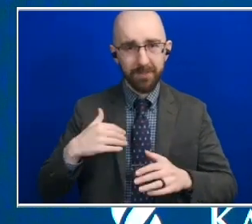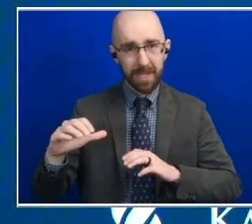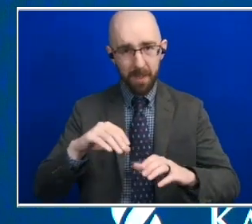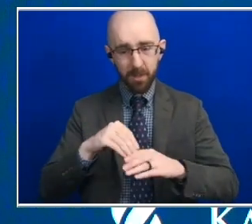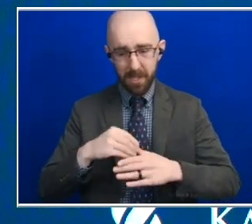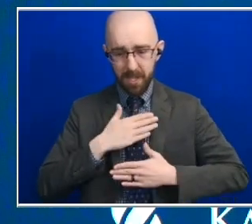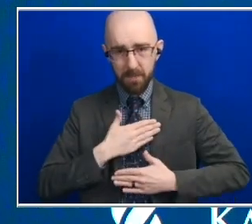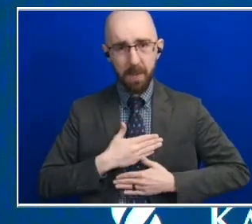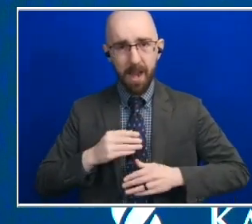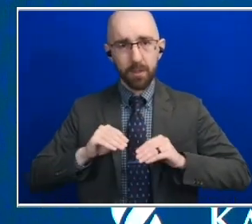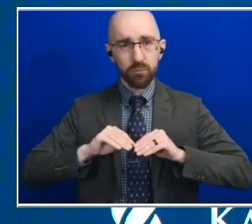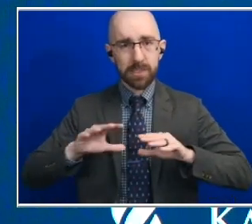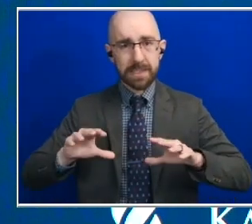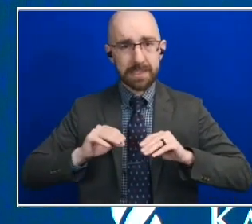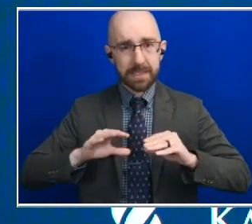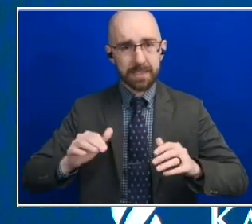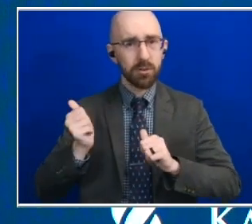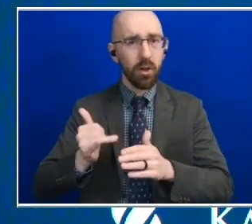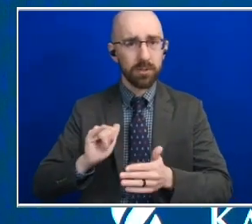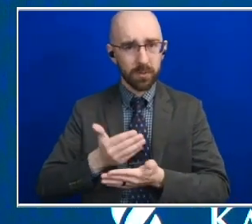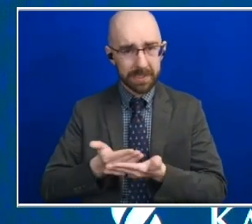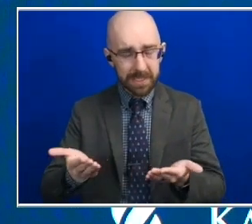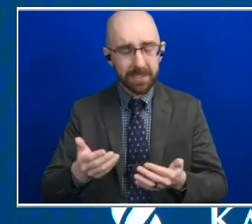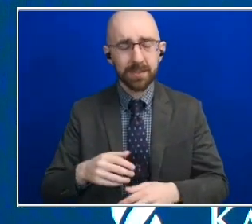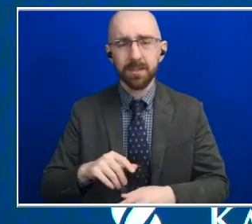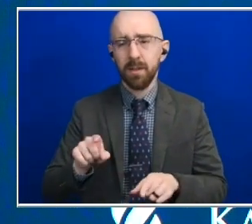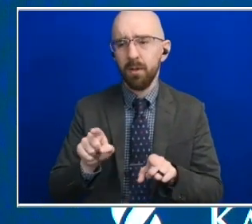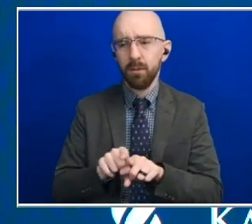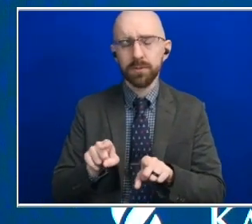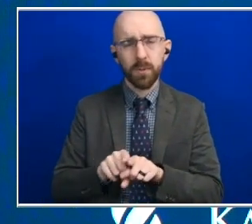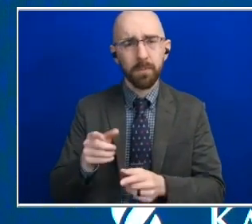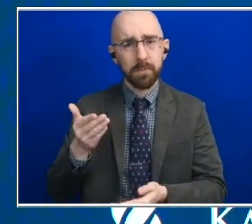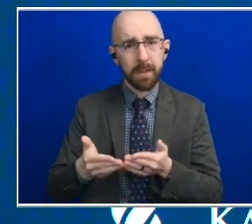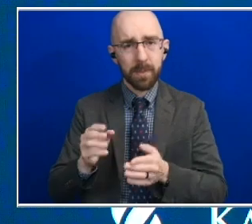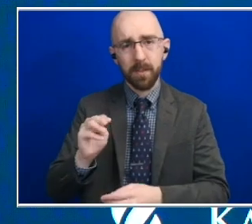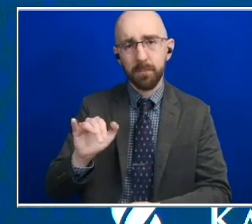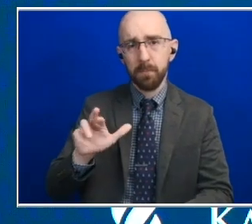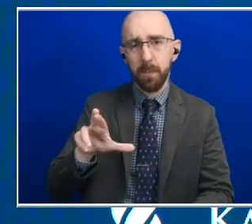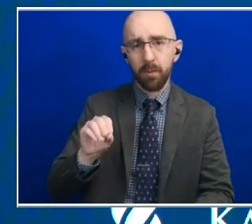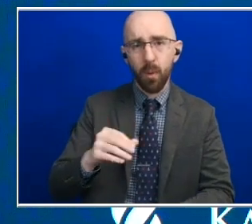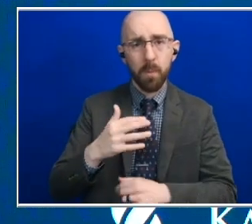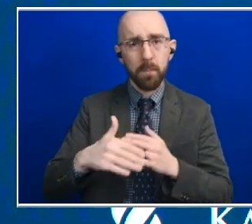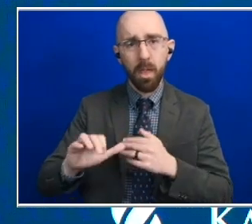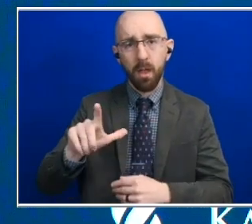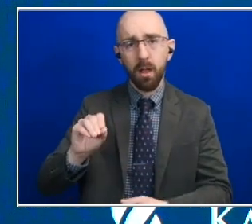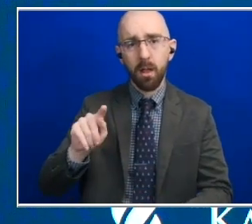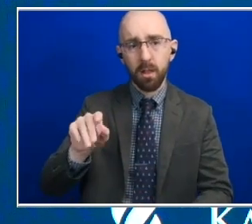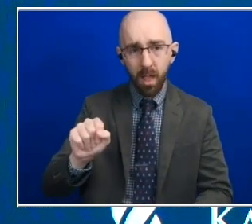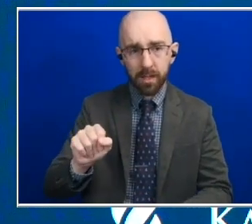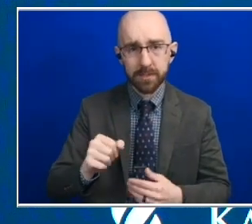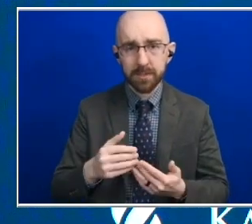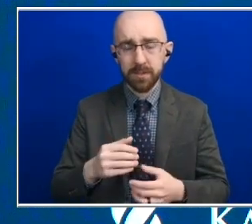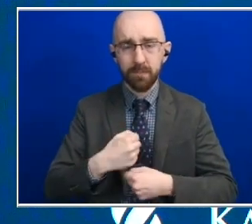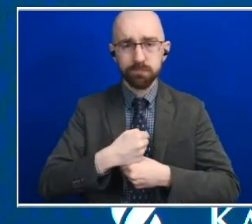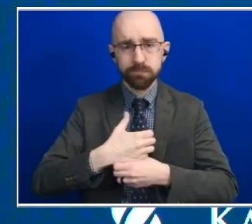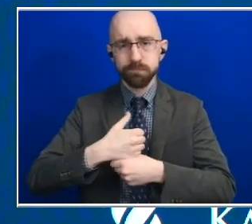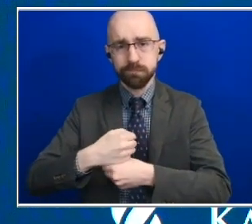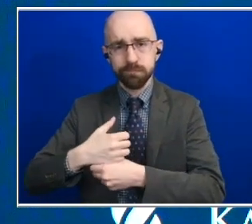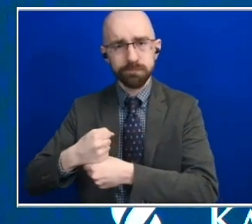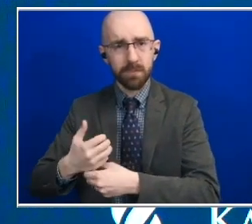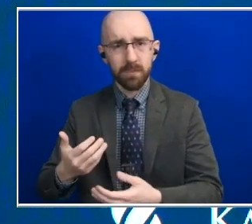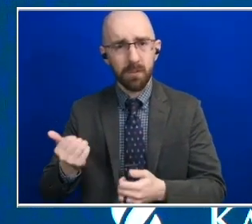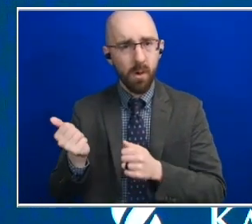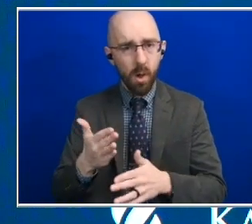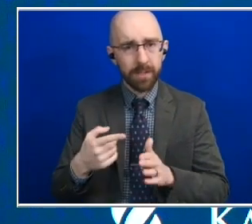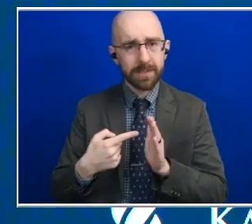things. Is it due to also other maybe micro blood clots causing symptoms, again because of